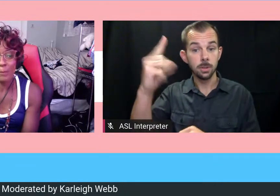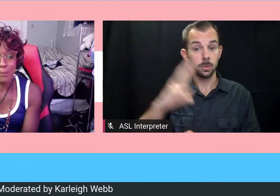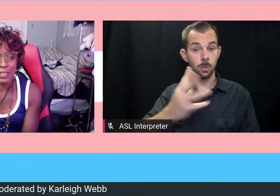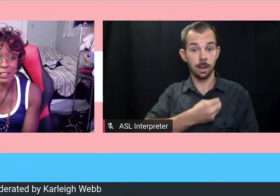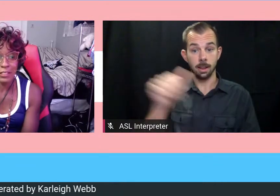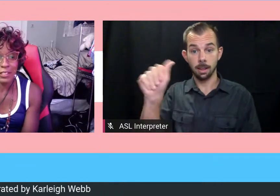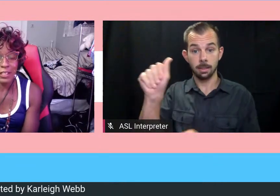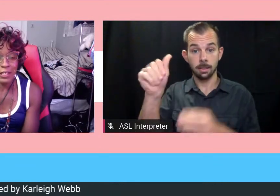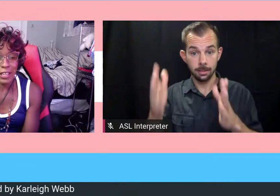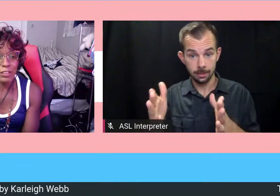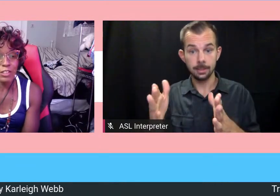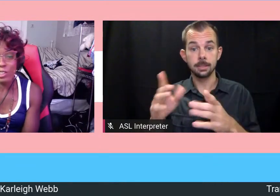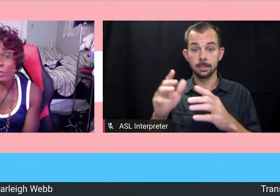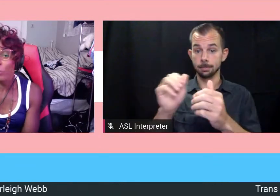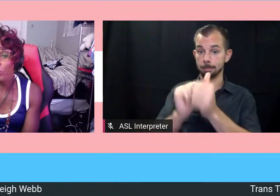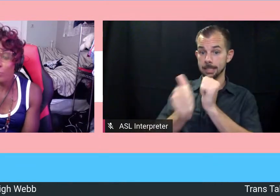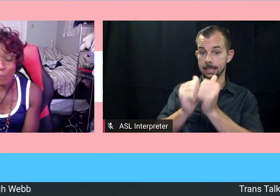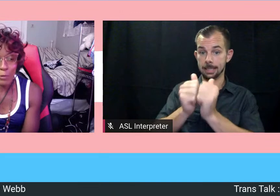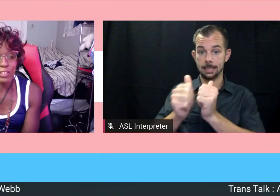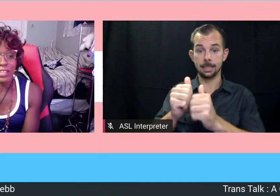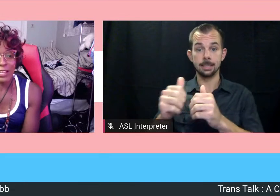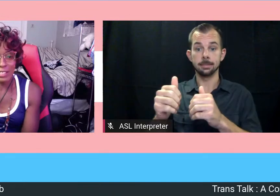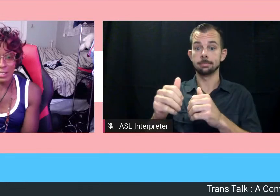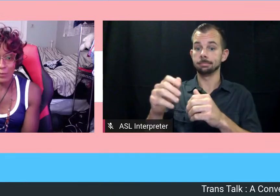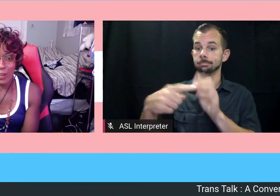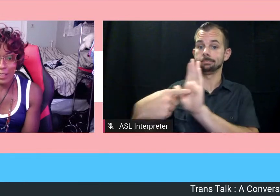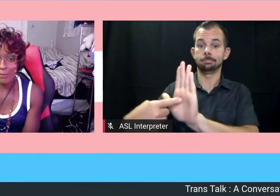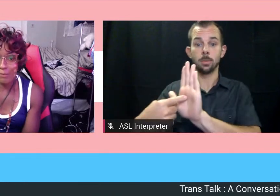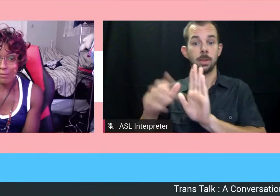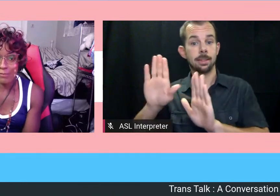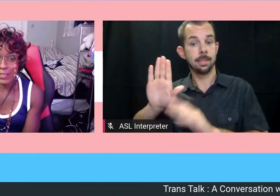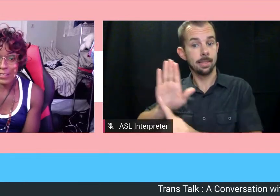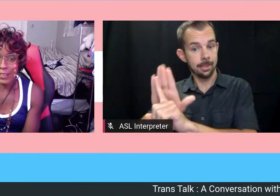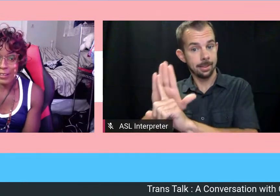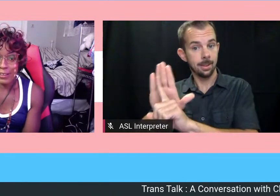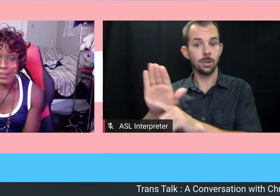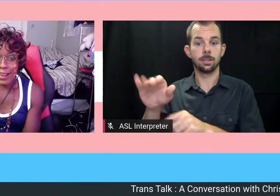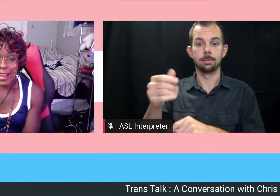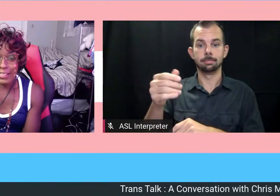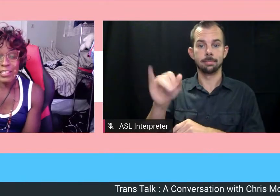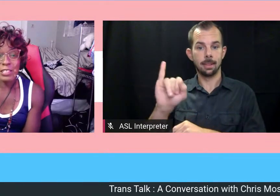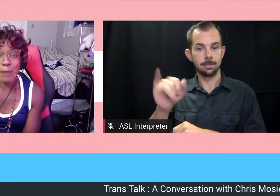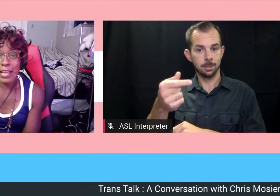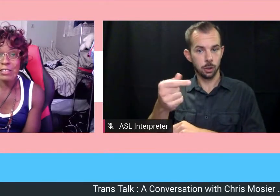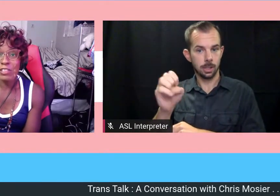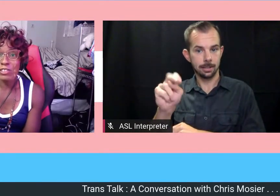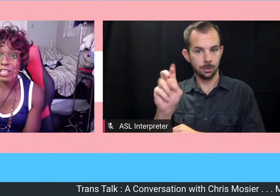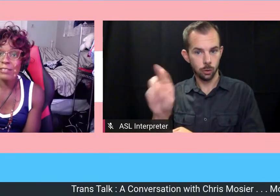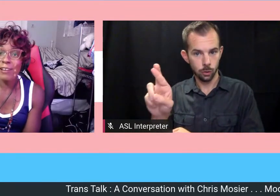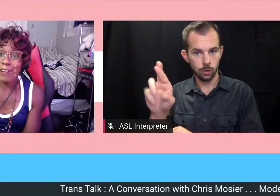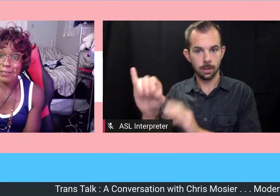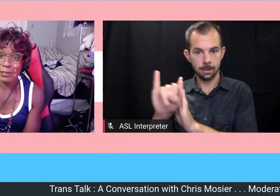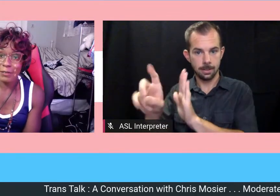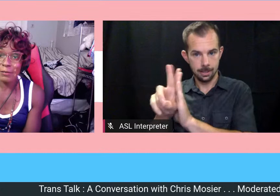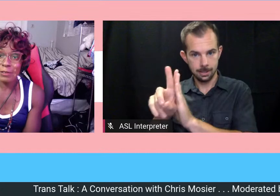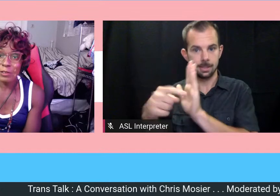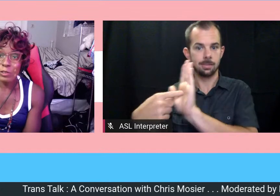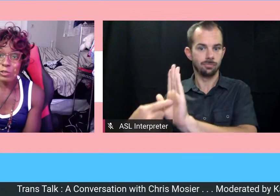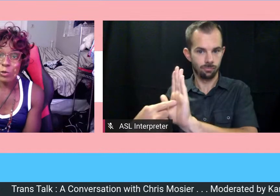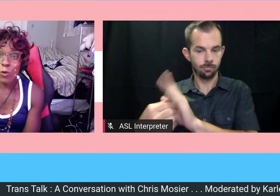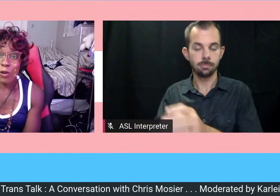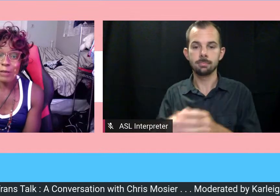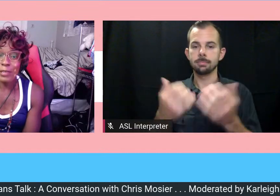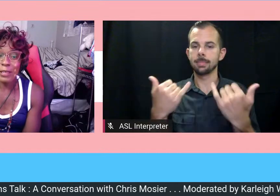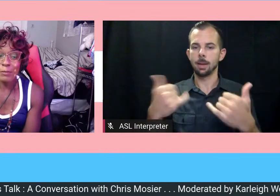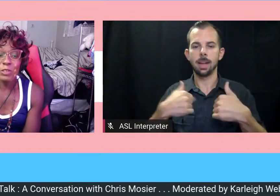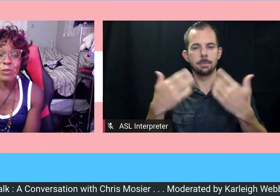where they competed in the gender by which they identify. And it is my distinct honor